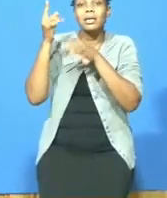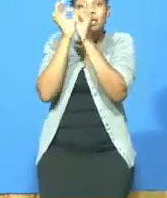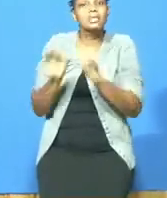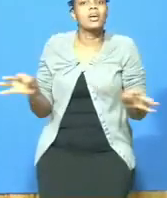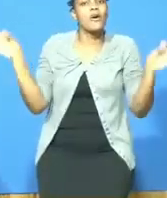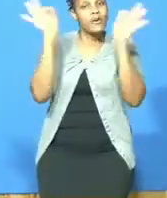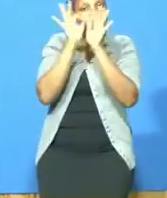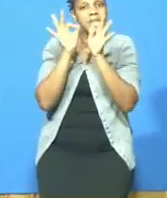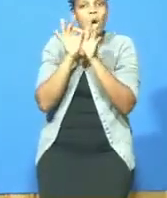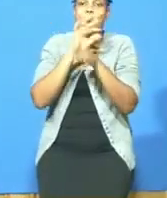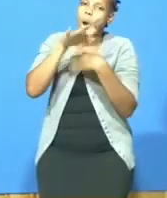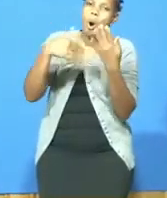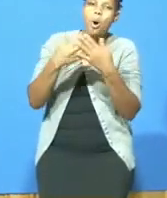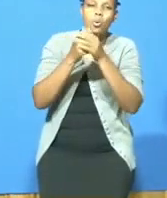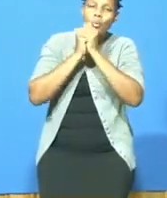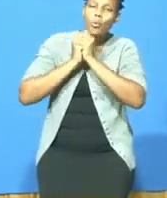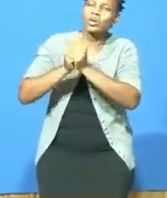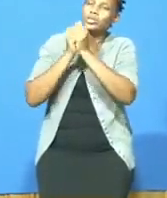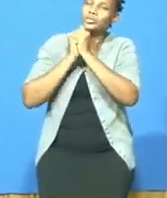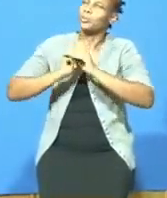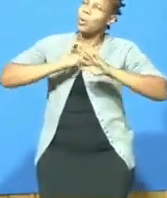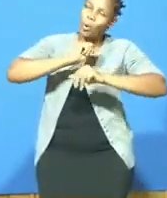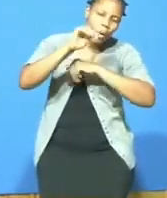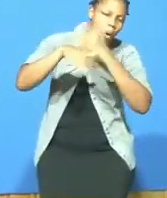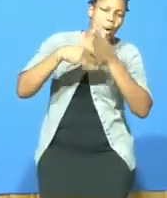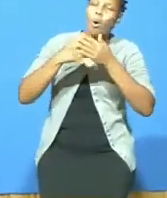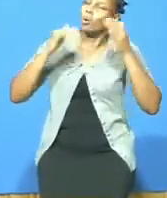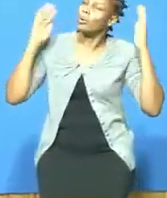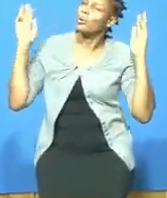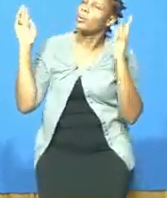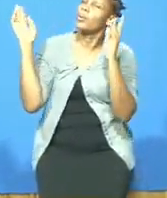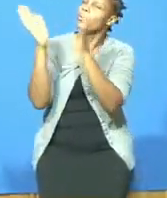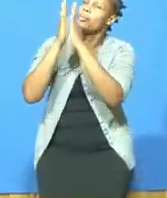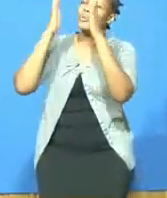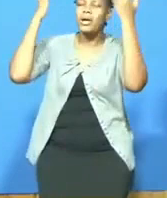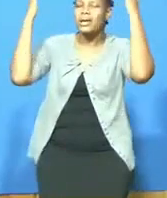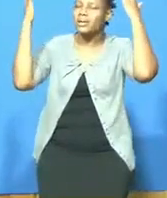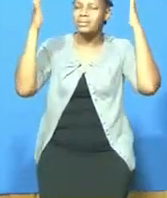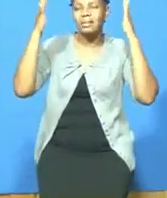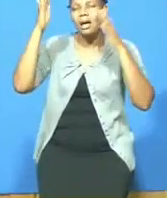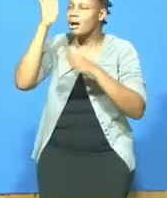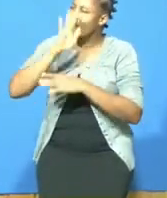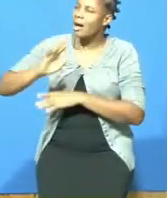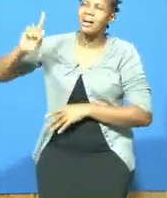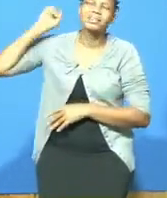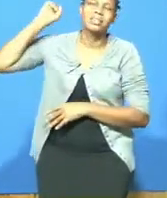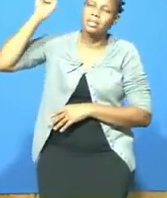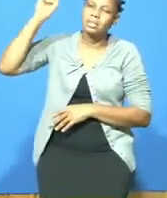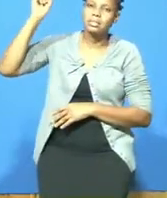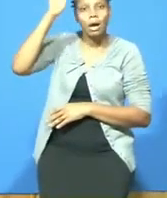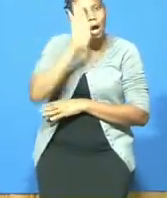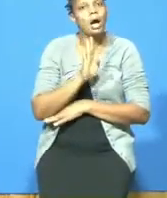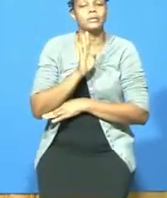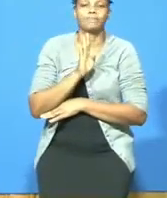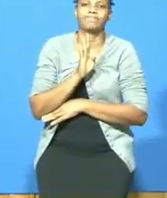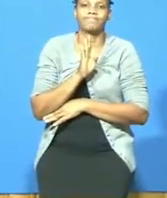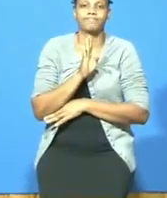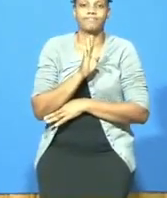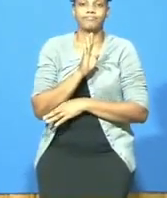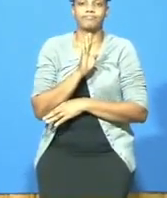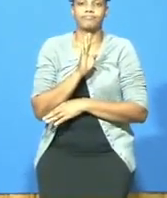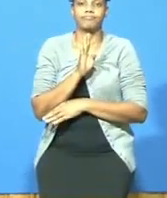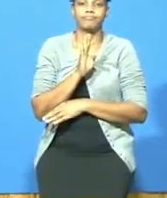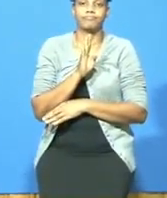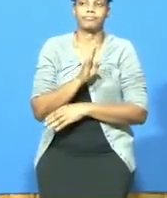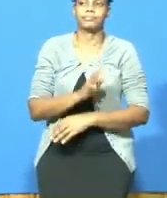He deserves our praise. He deserves our honor. God is God.